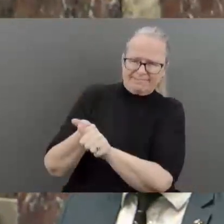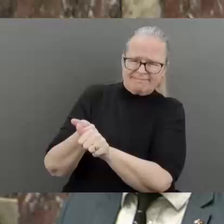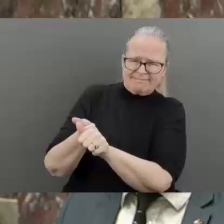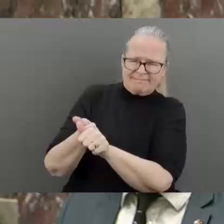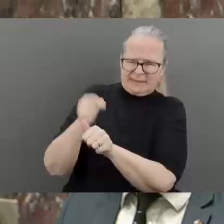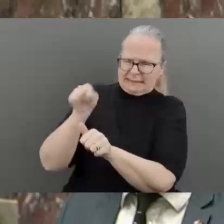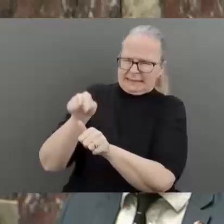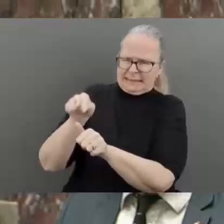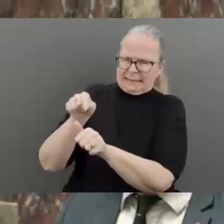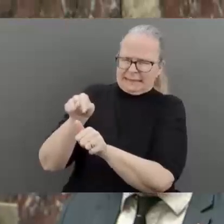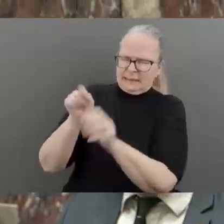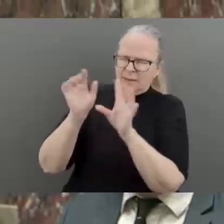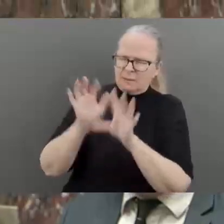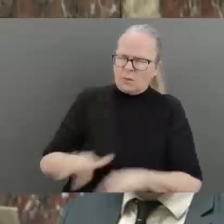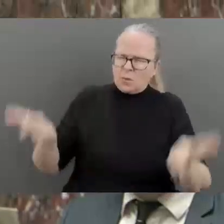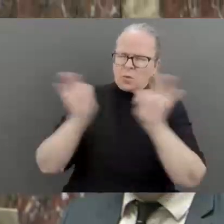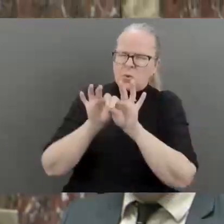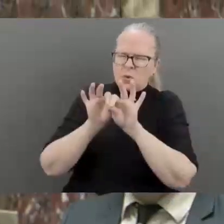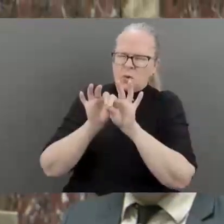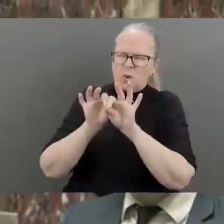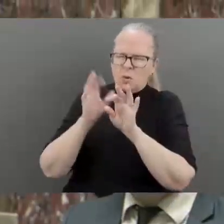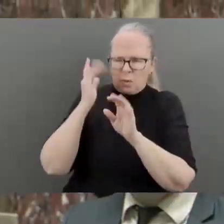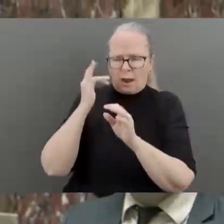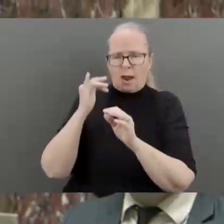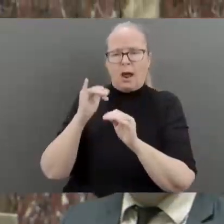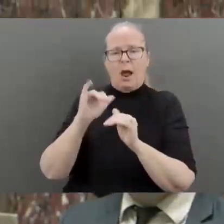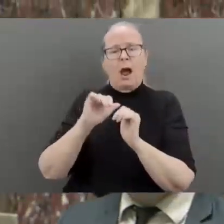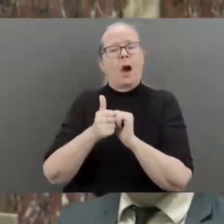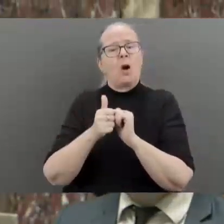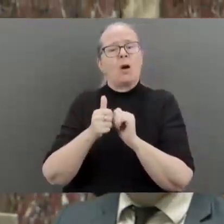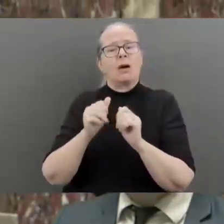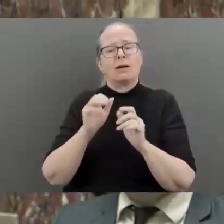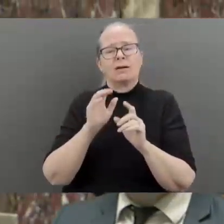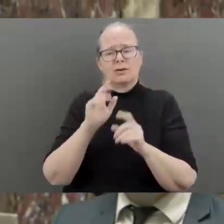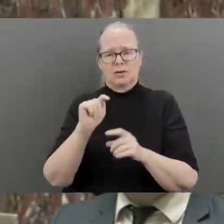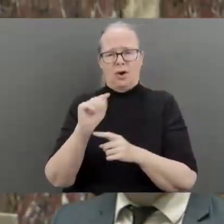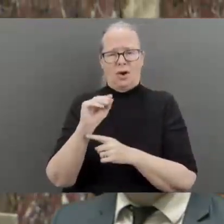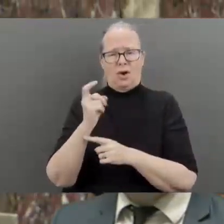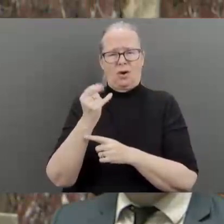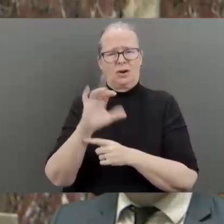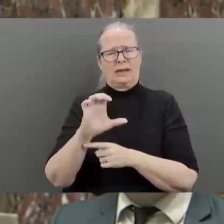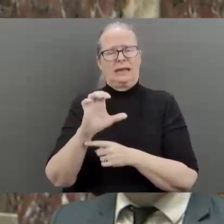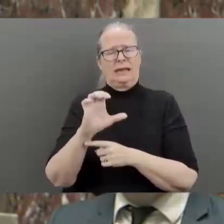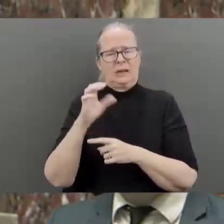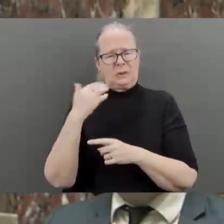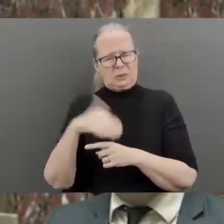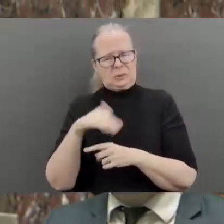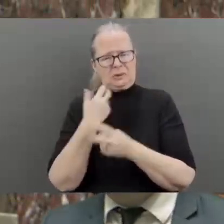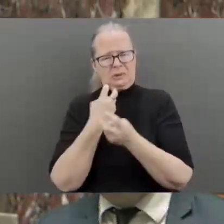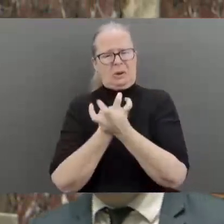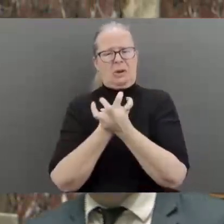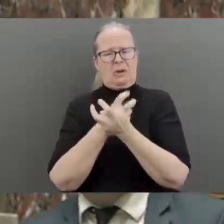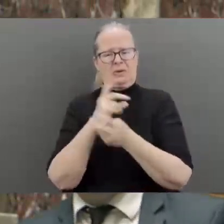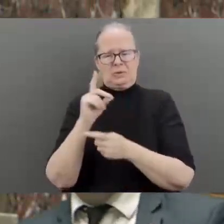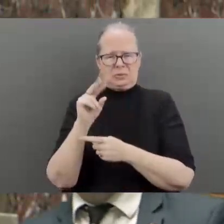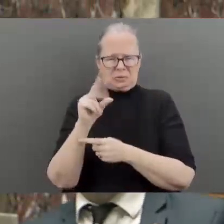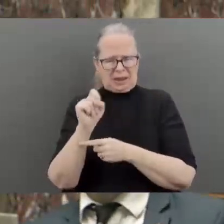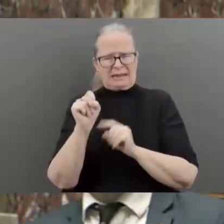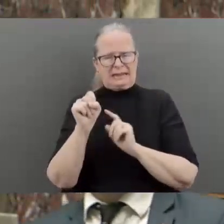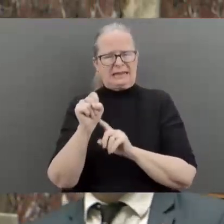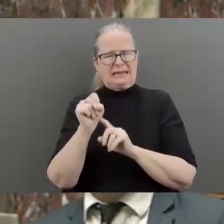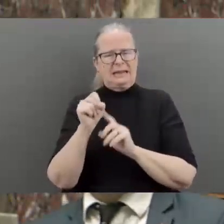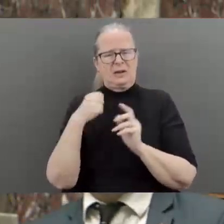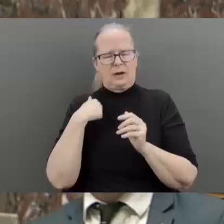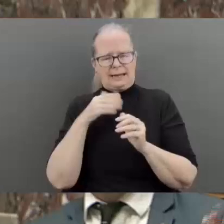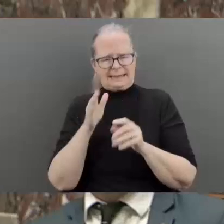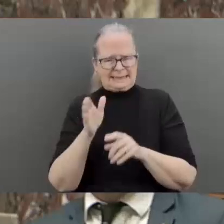We're ensuring police have the tools to go after drug traffickers and seize